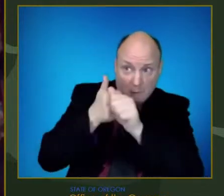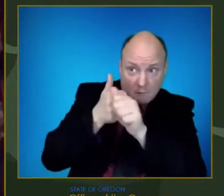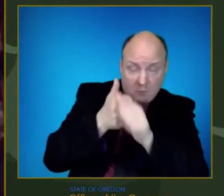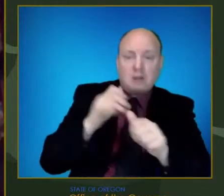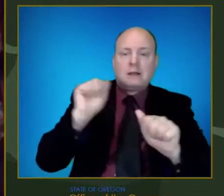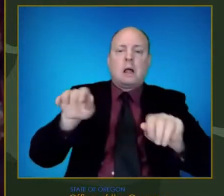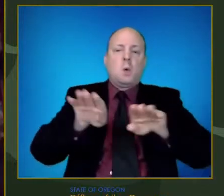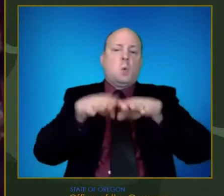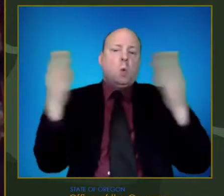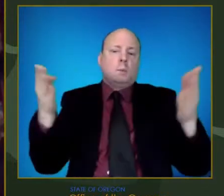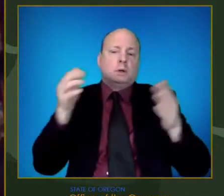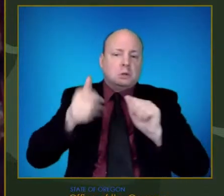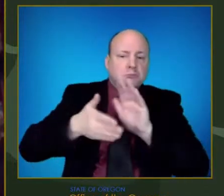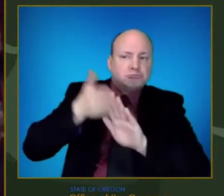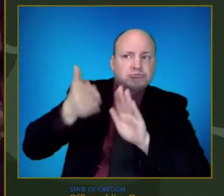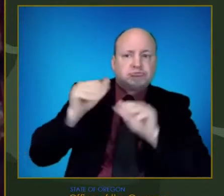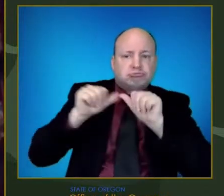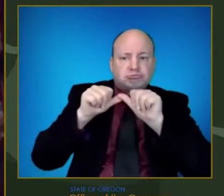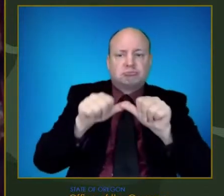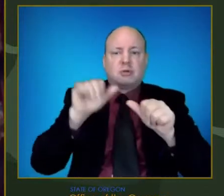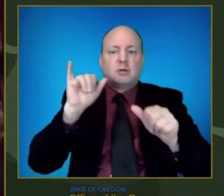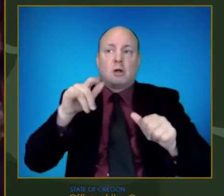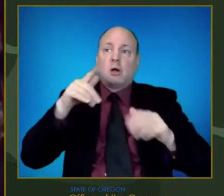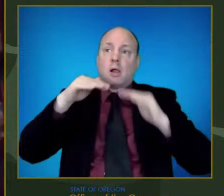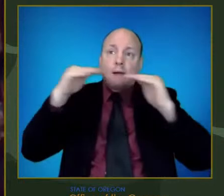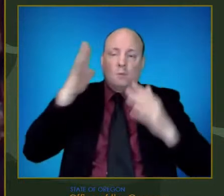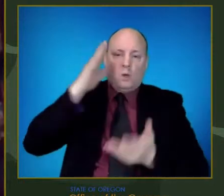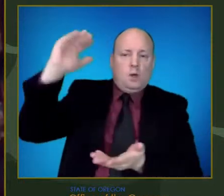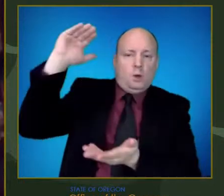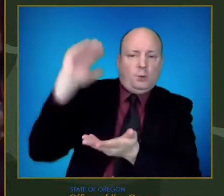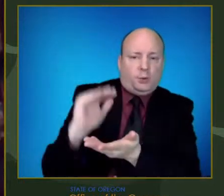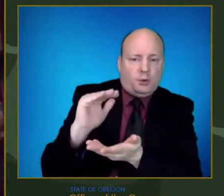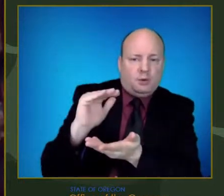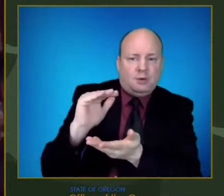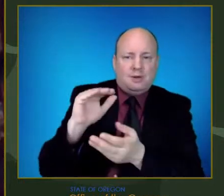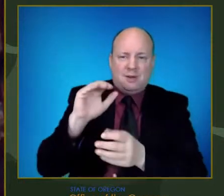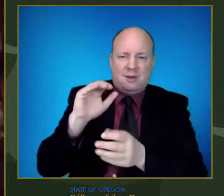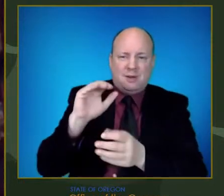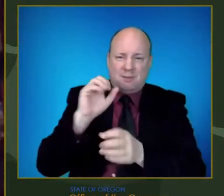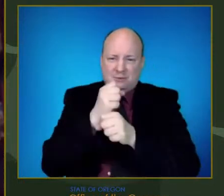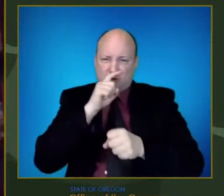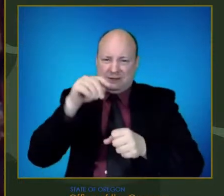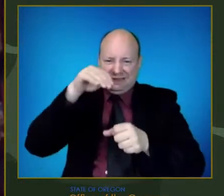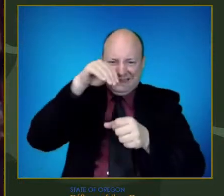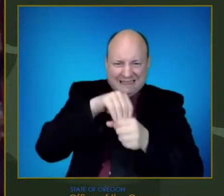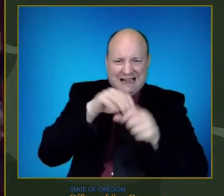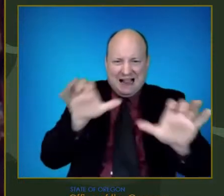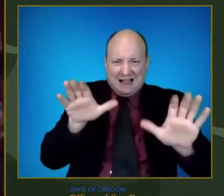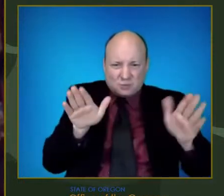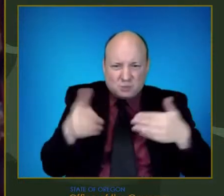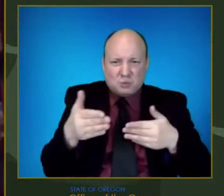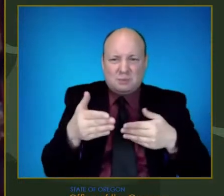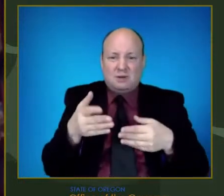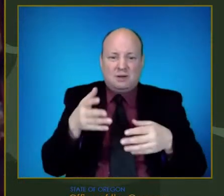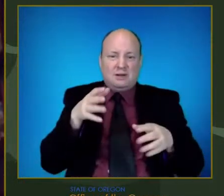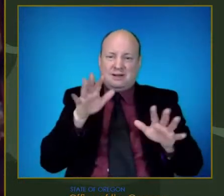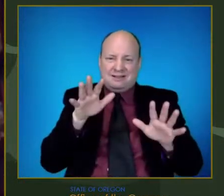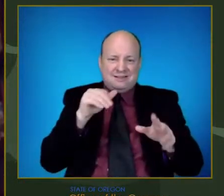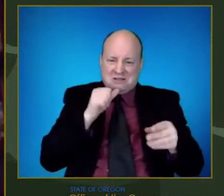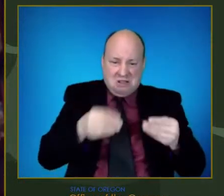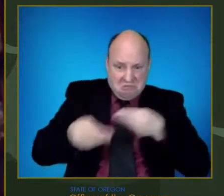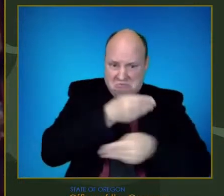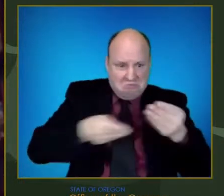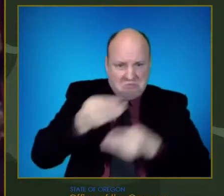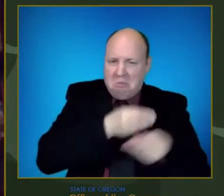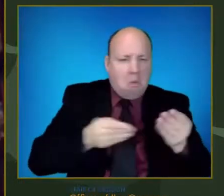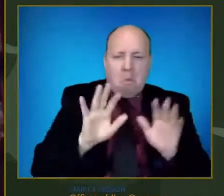allow. Spread of COVID-19 is rarely happening in classrooms or structured school activities, but rather in those activities that surround